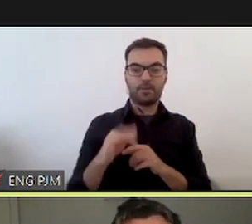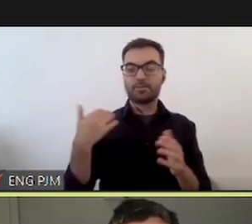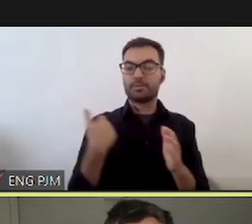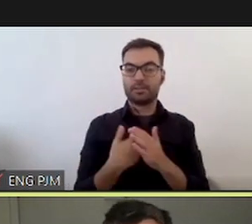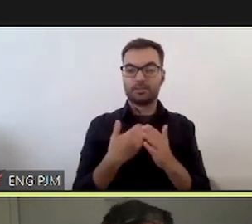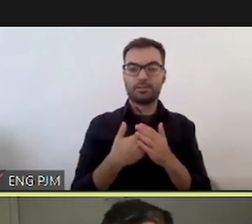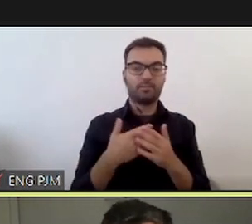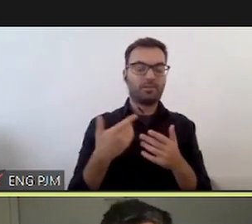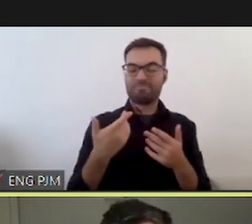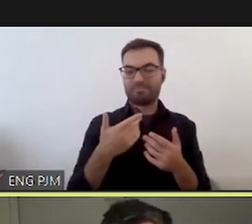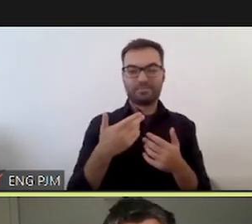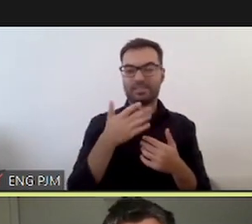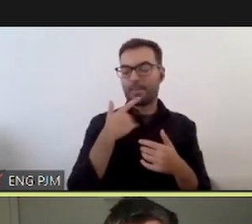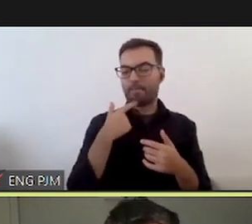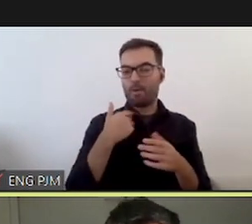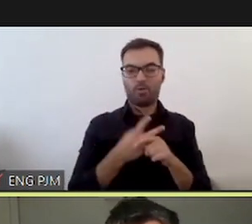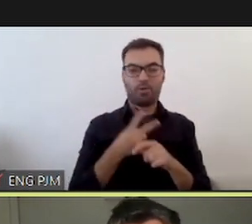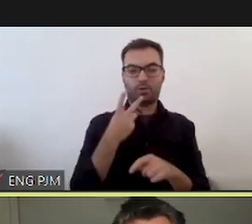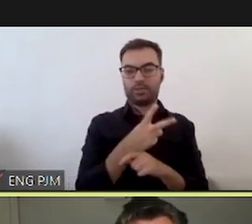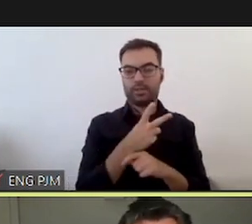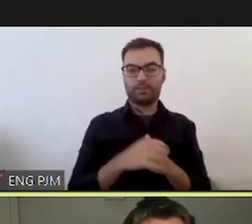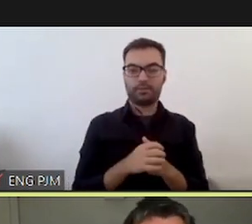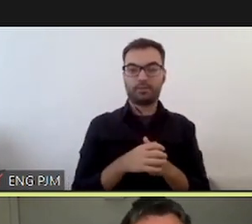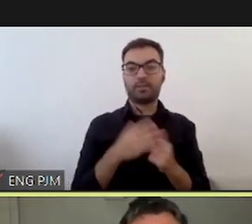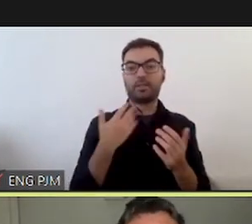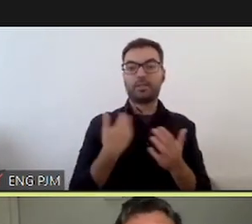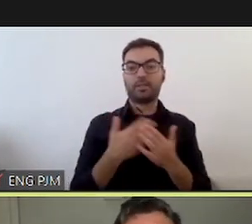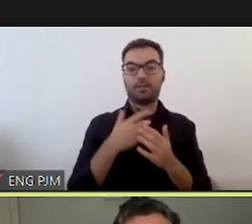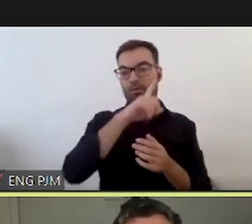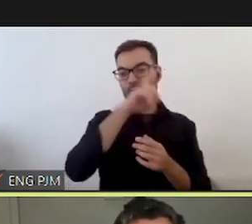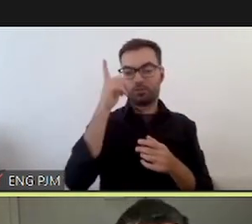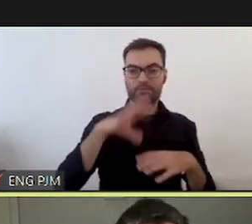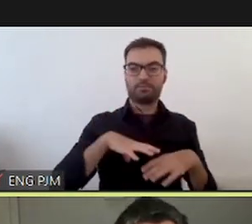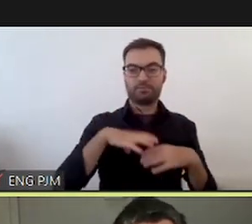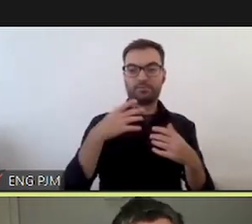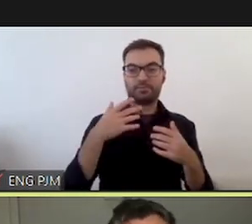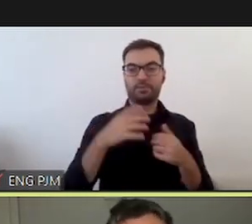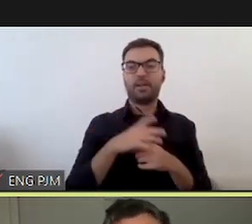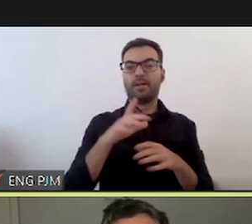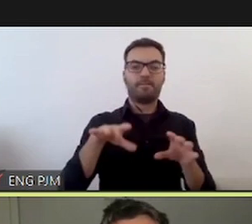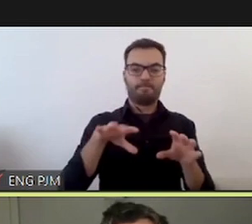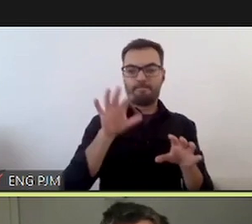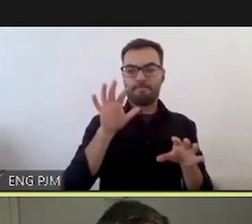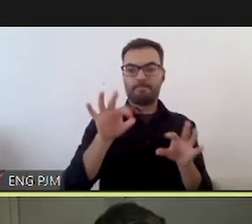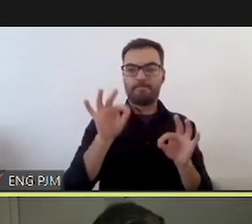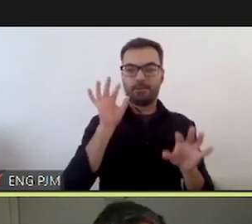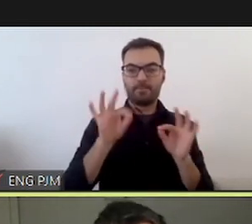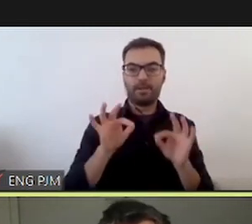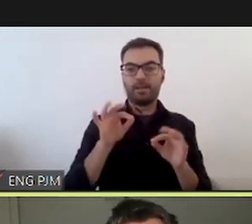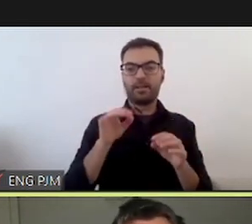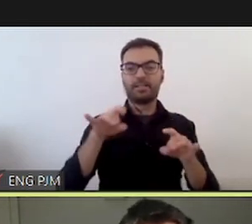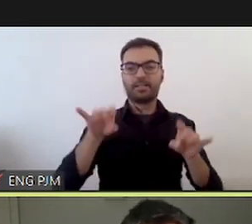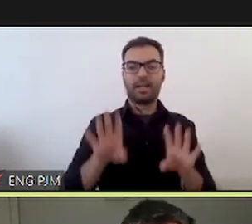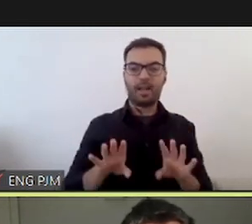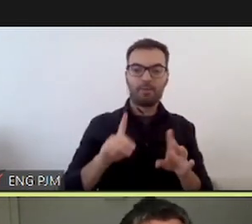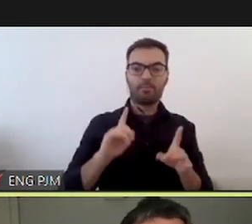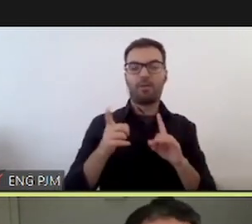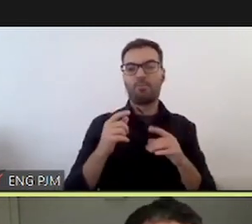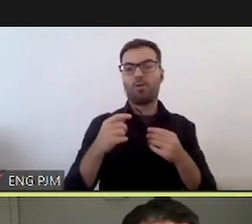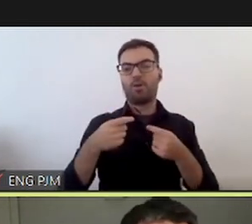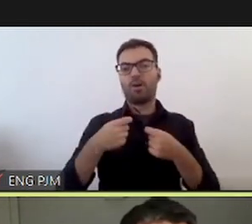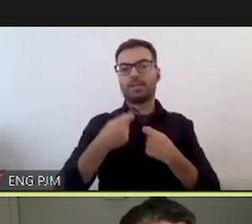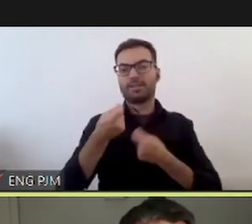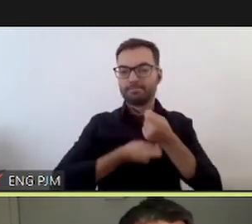not accessible. So people decide to select the shops or the e-commerce which